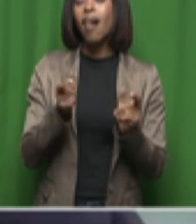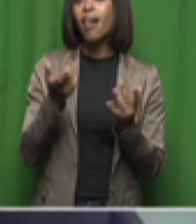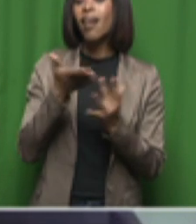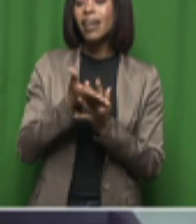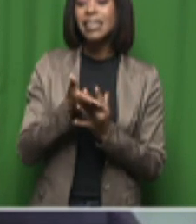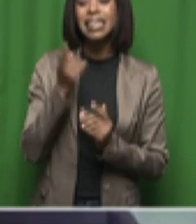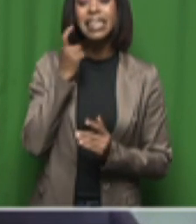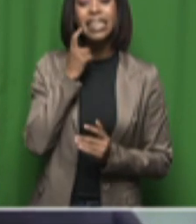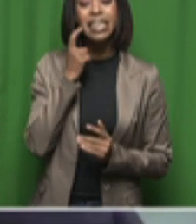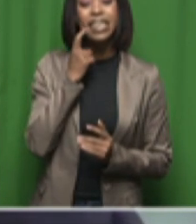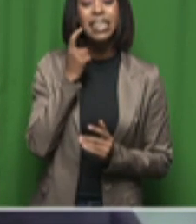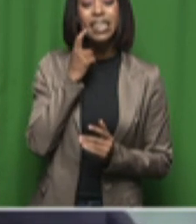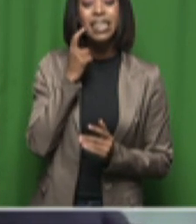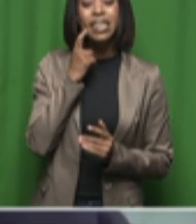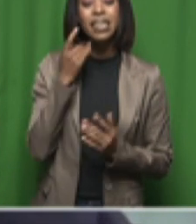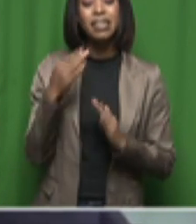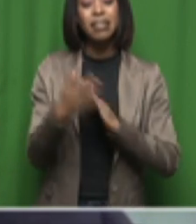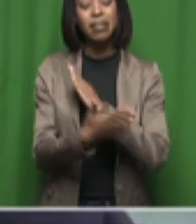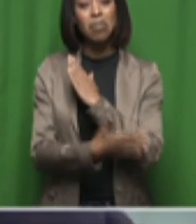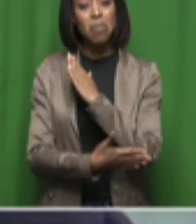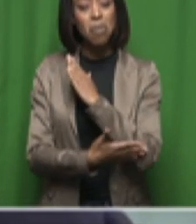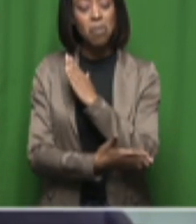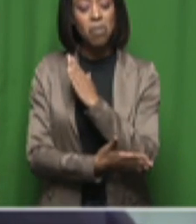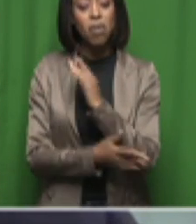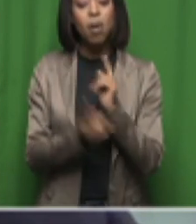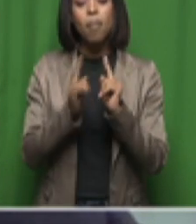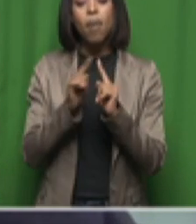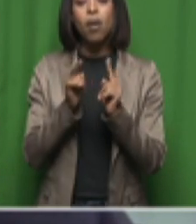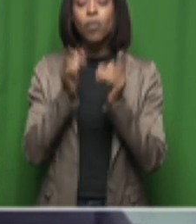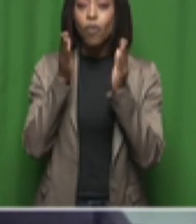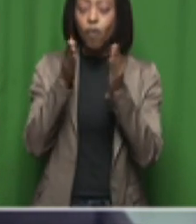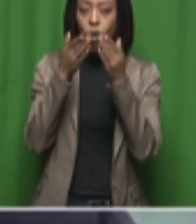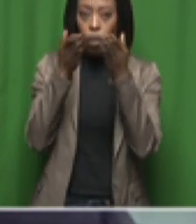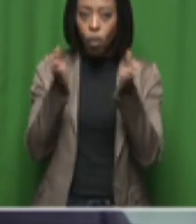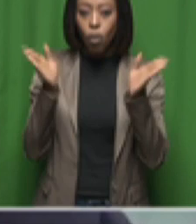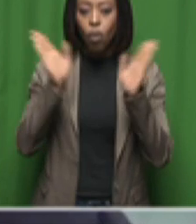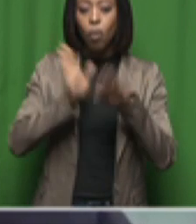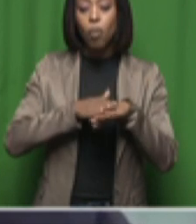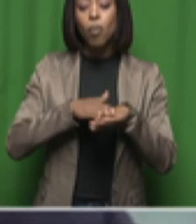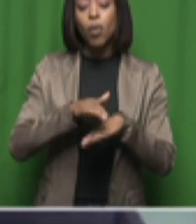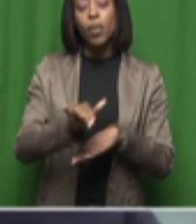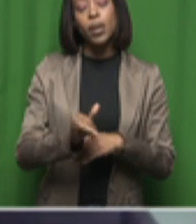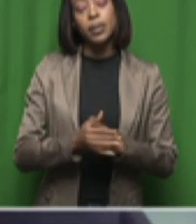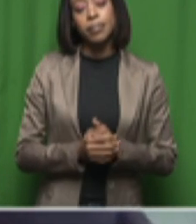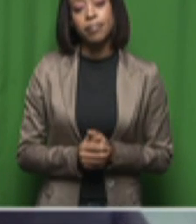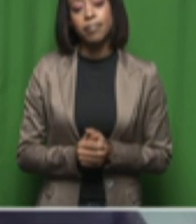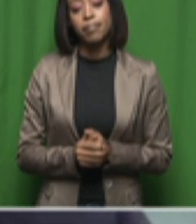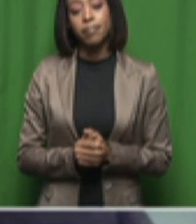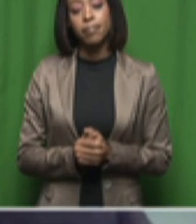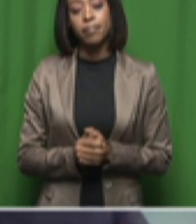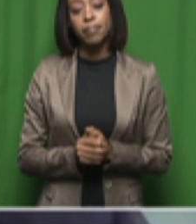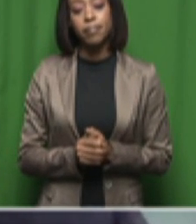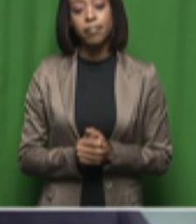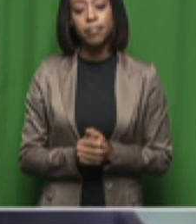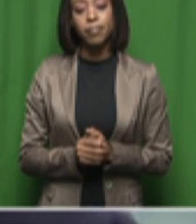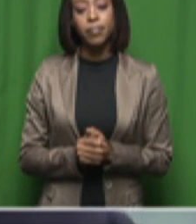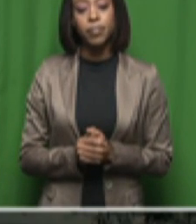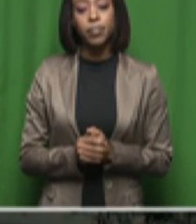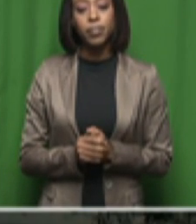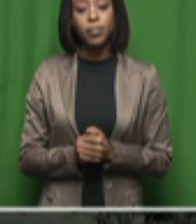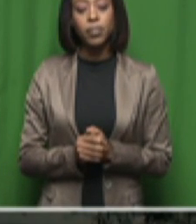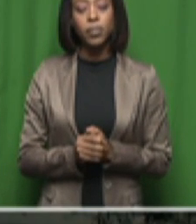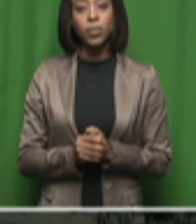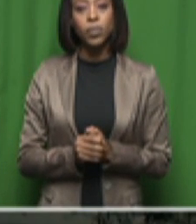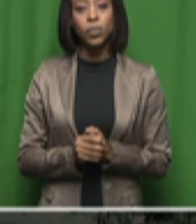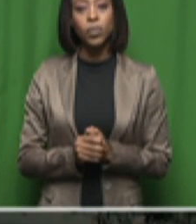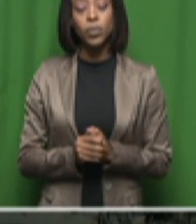of initially our country, but we're looking at it, even broader than that, at the palm of your hand.